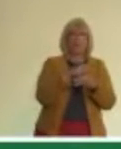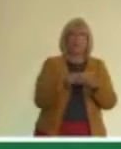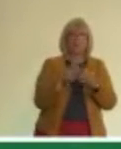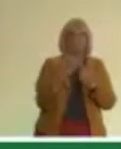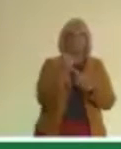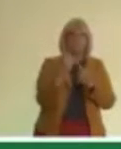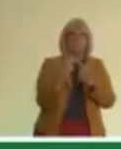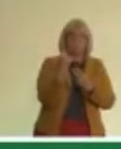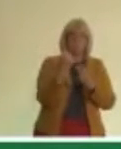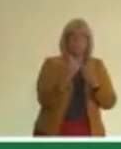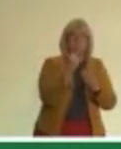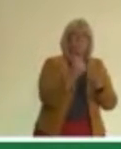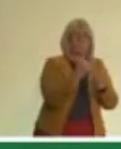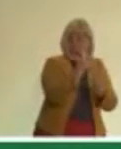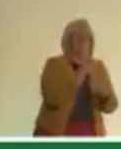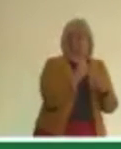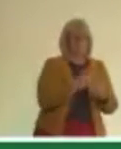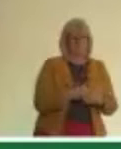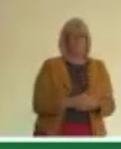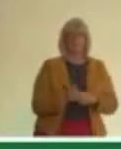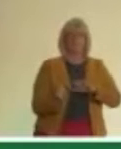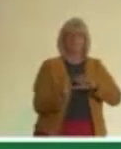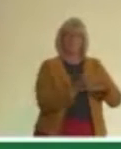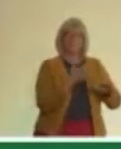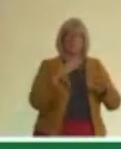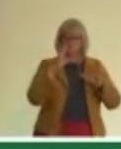briefly on other people's stories. Those